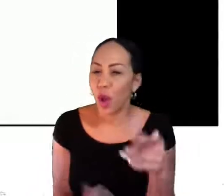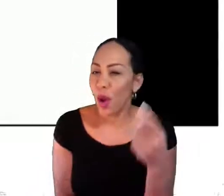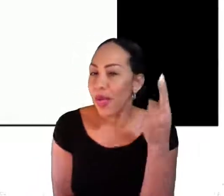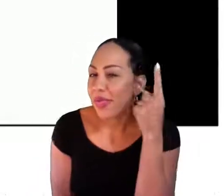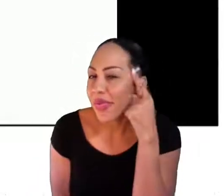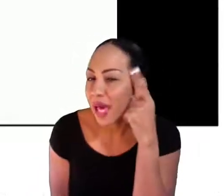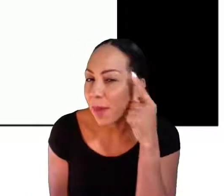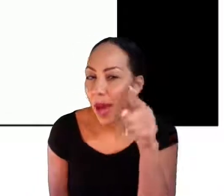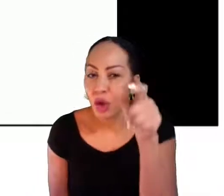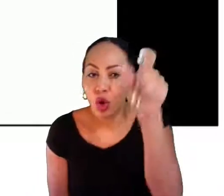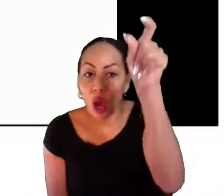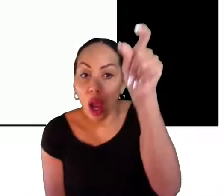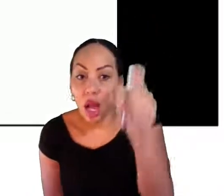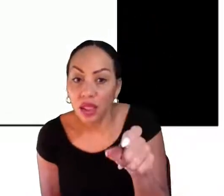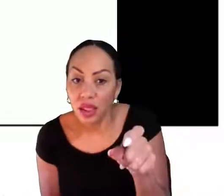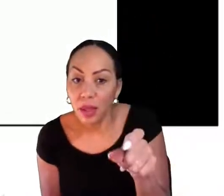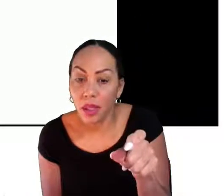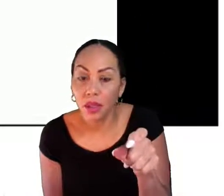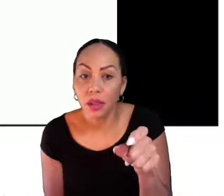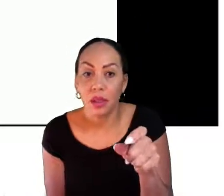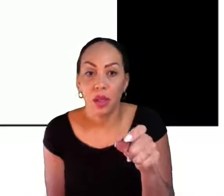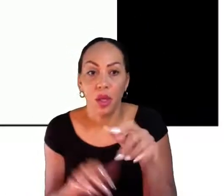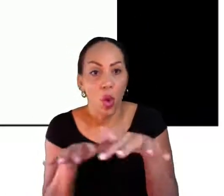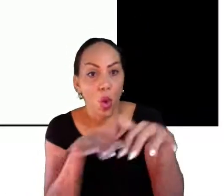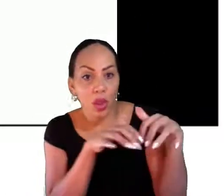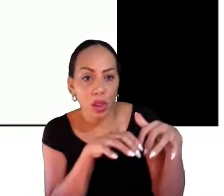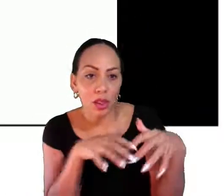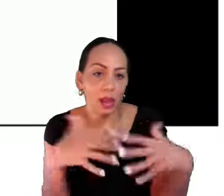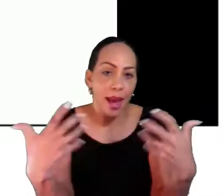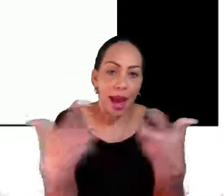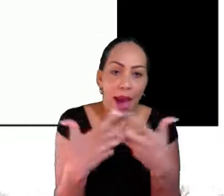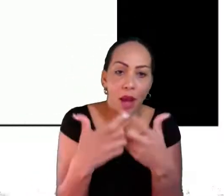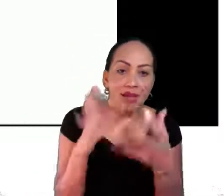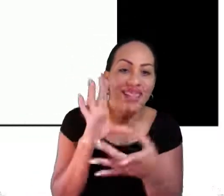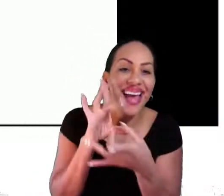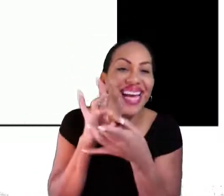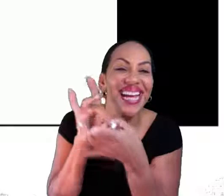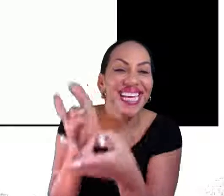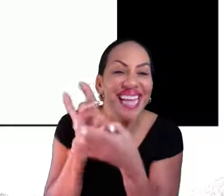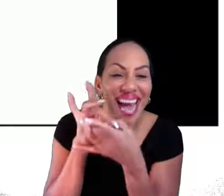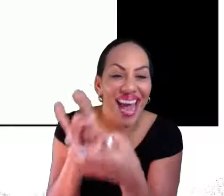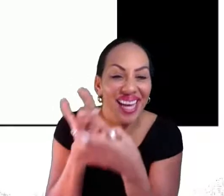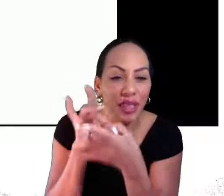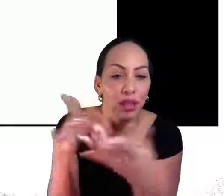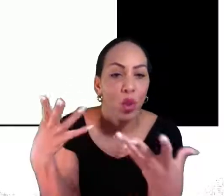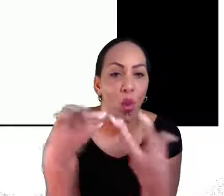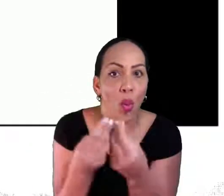you're talking about, where do they touch your work or your service or your community?